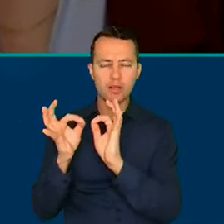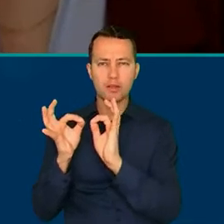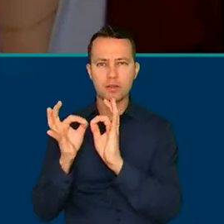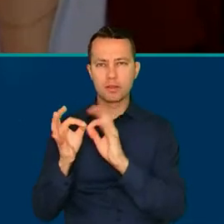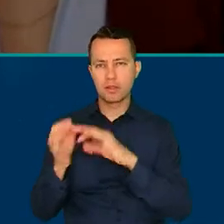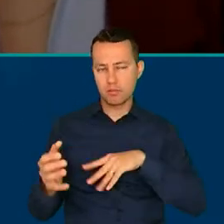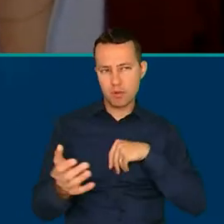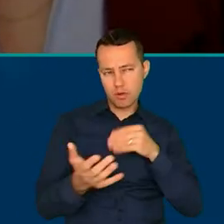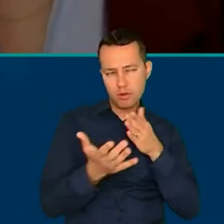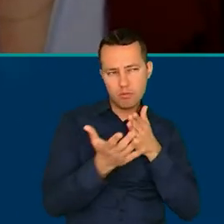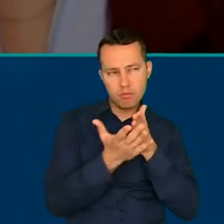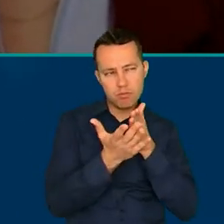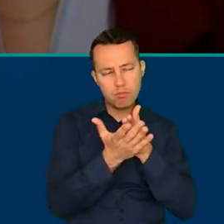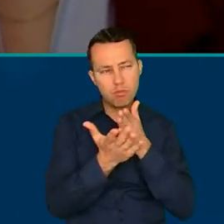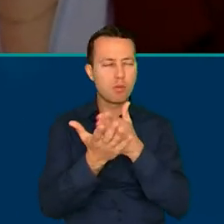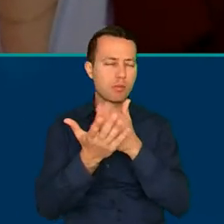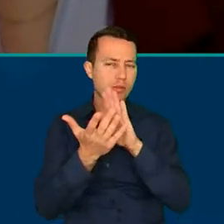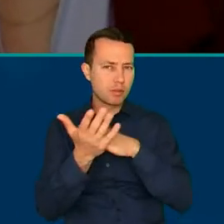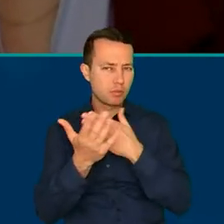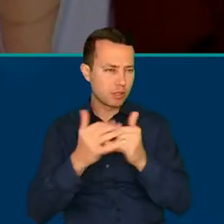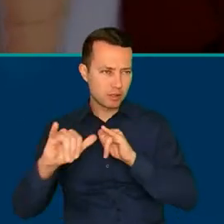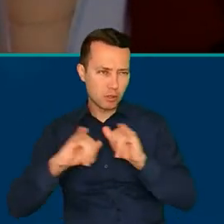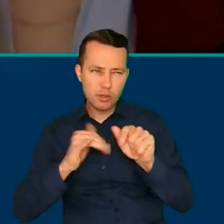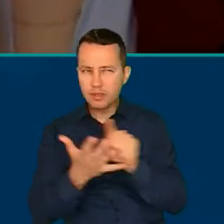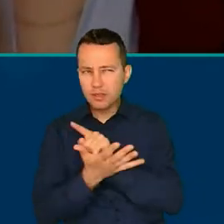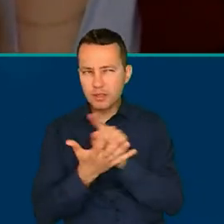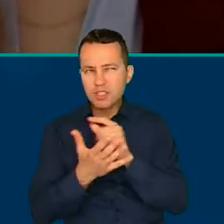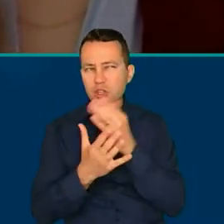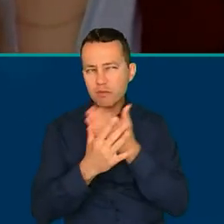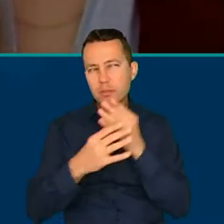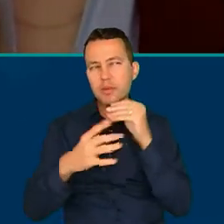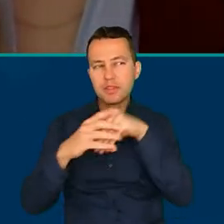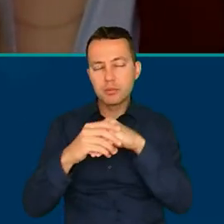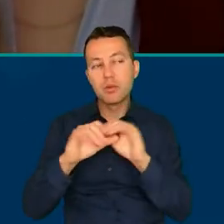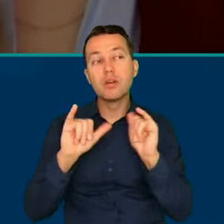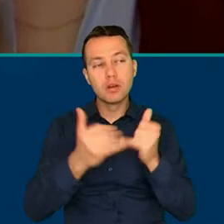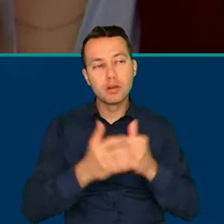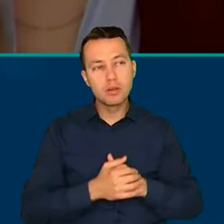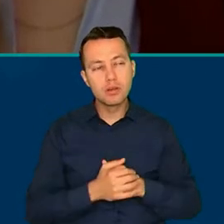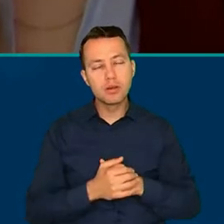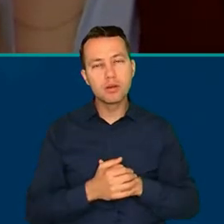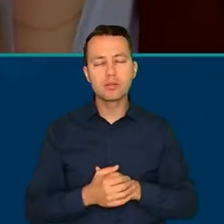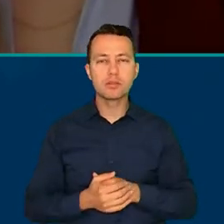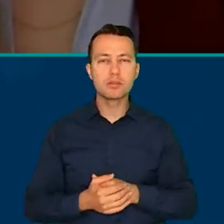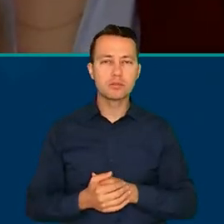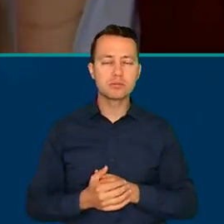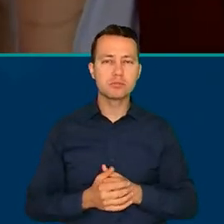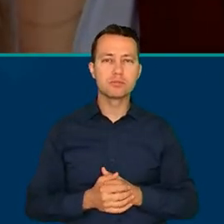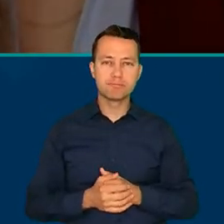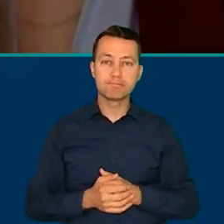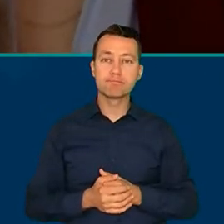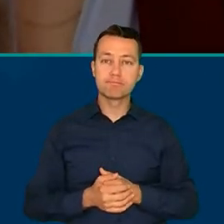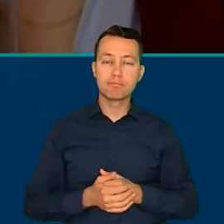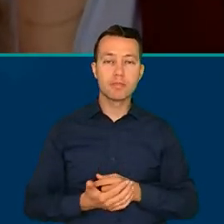due diligence helps to manage the process of risk?